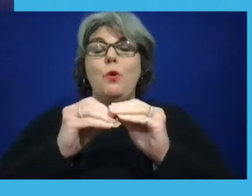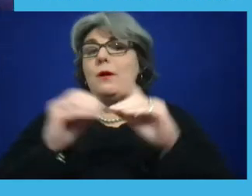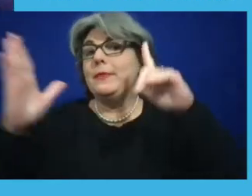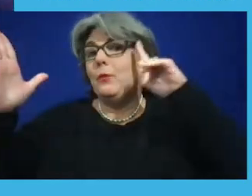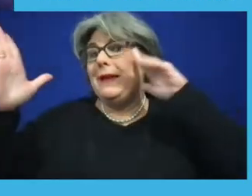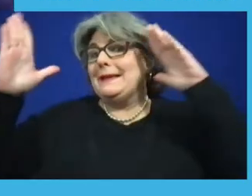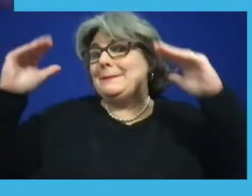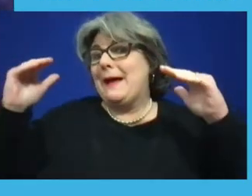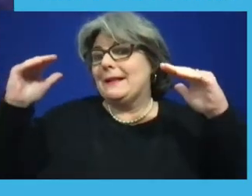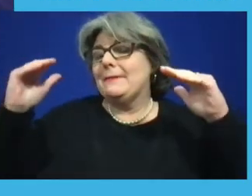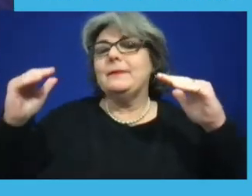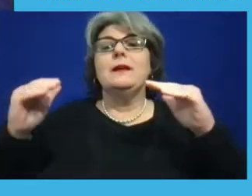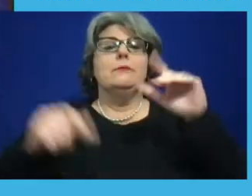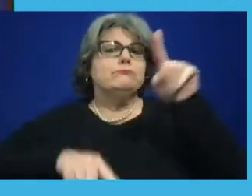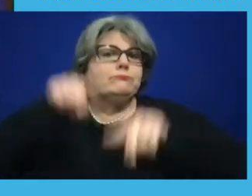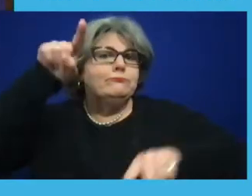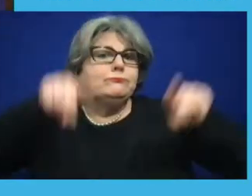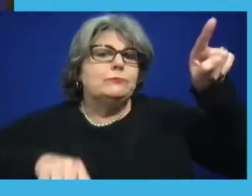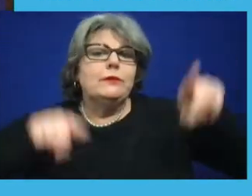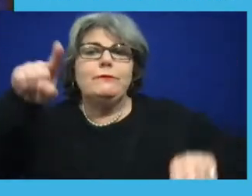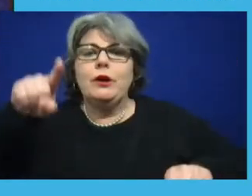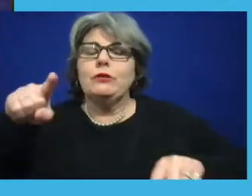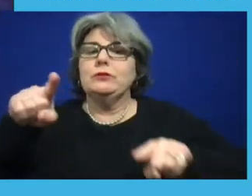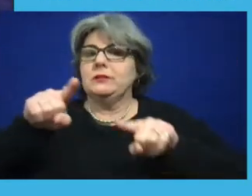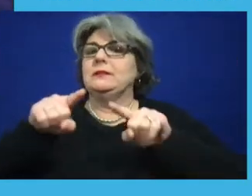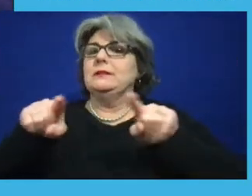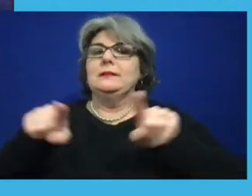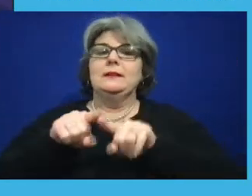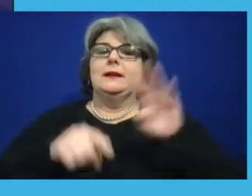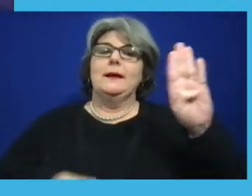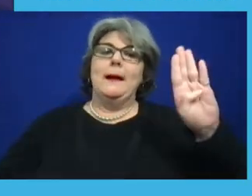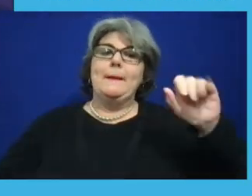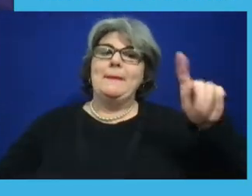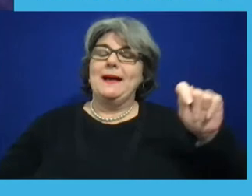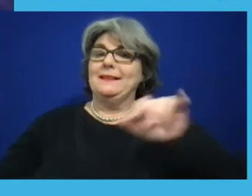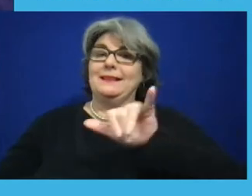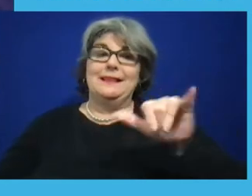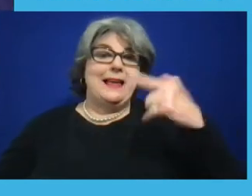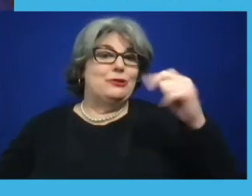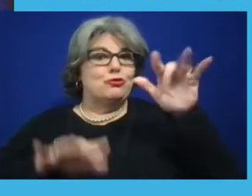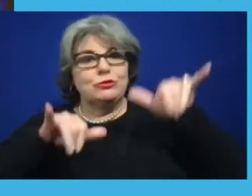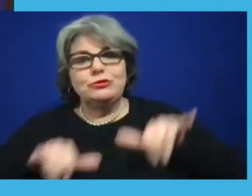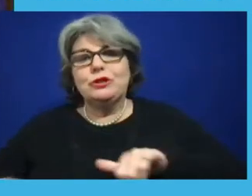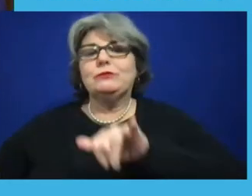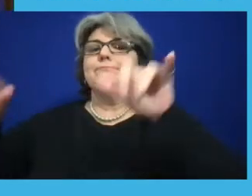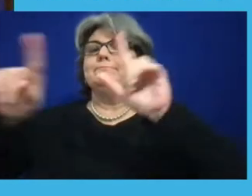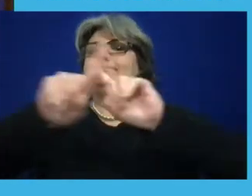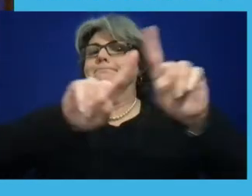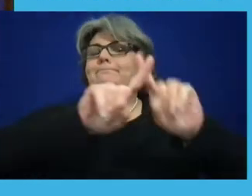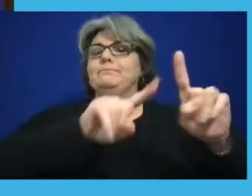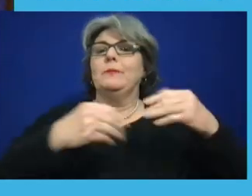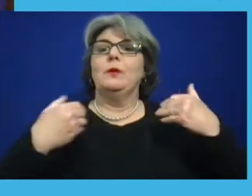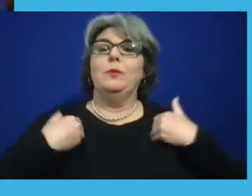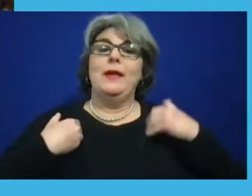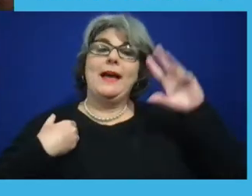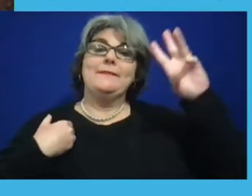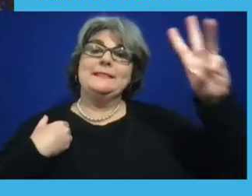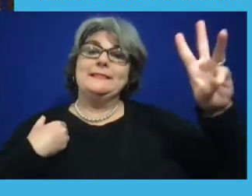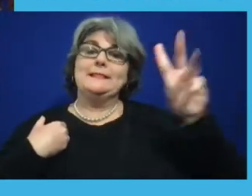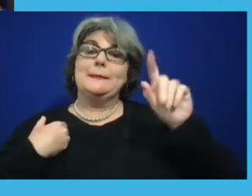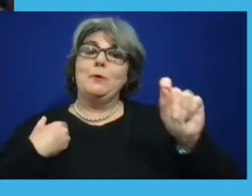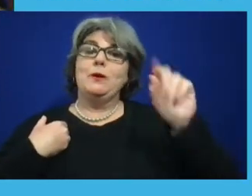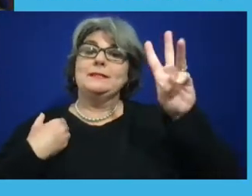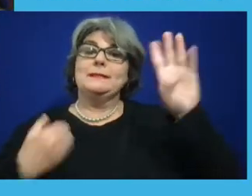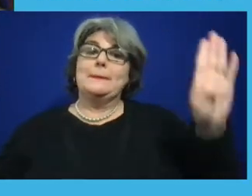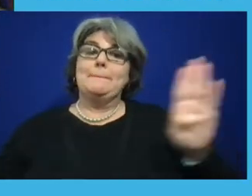But for the first time, we've got more than we ever could have expected. We've got a diverse ticket that looks like Georgia.